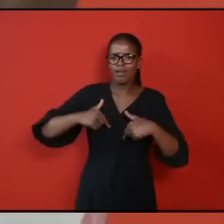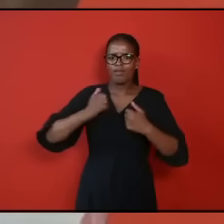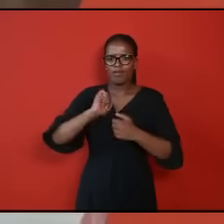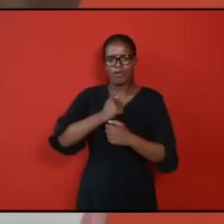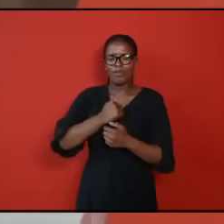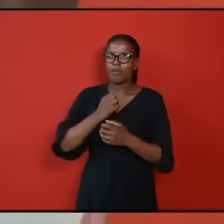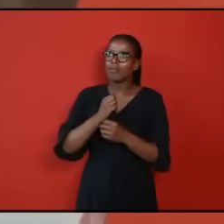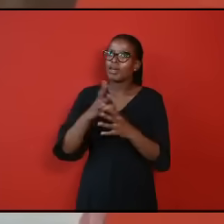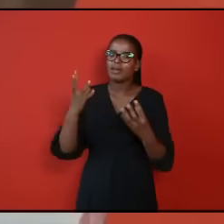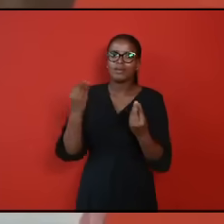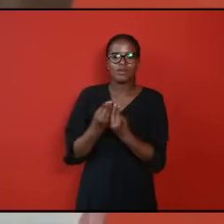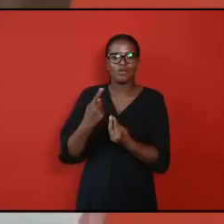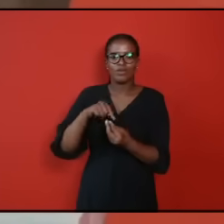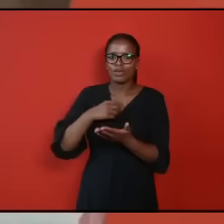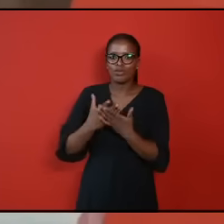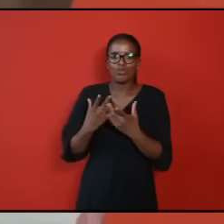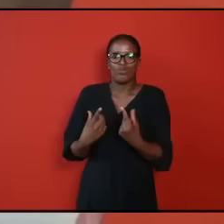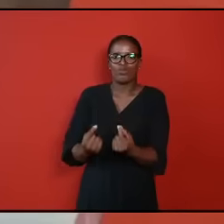So much.